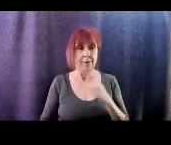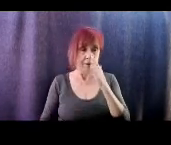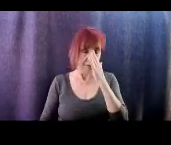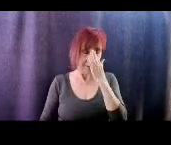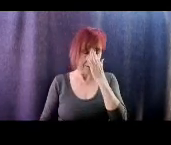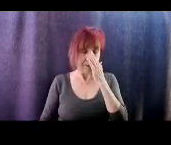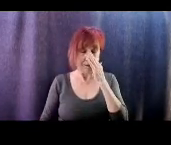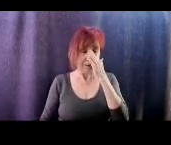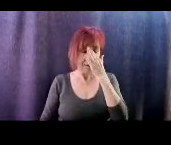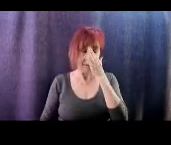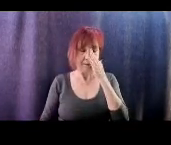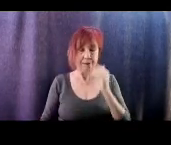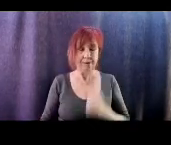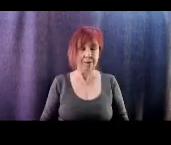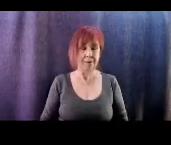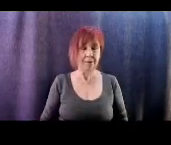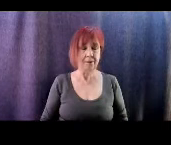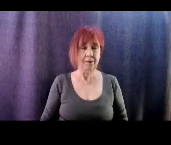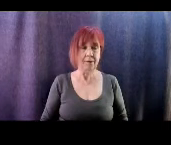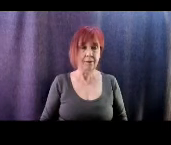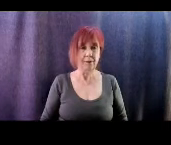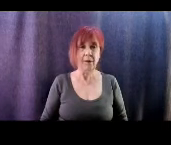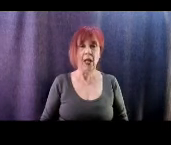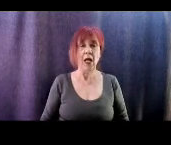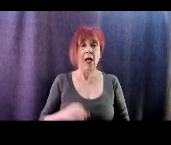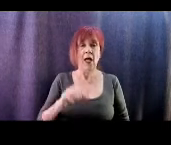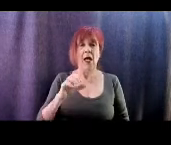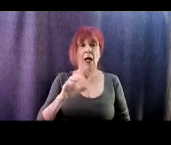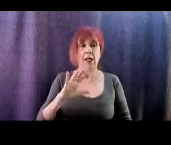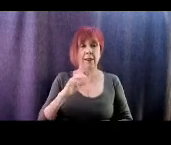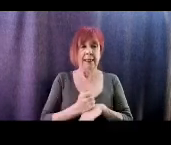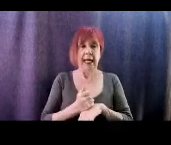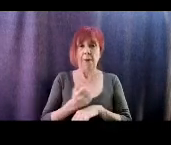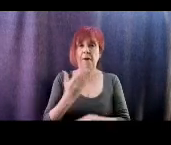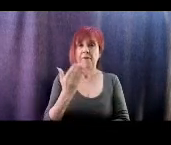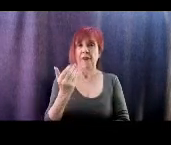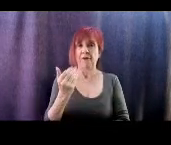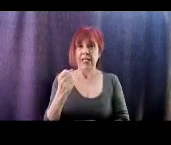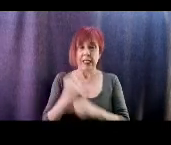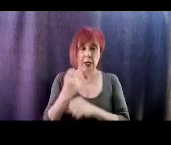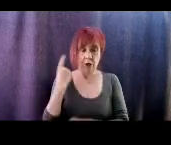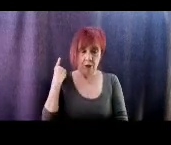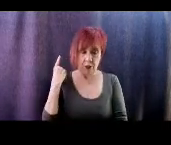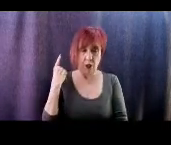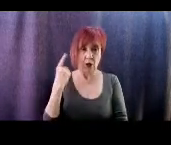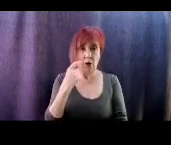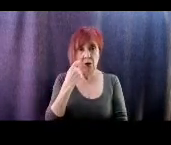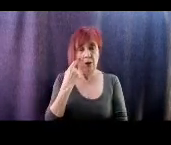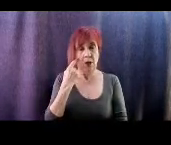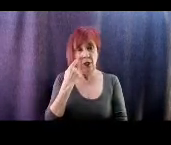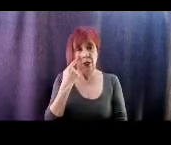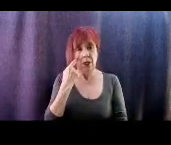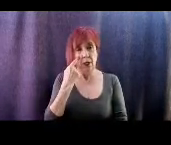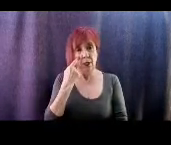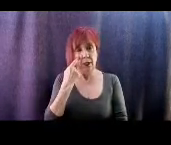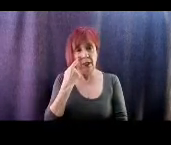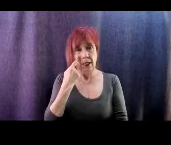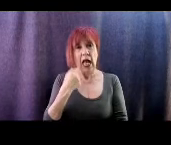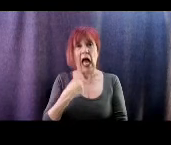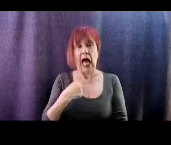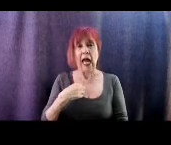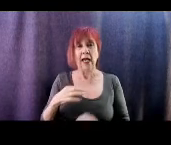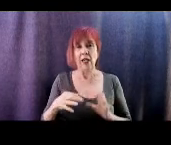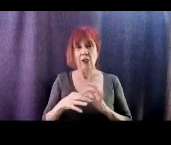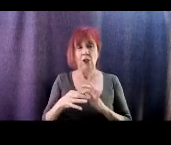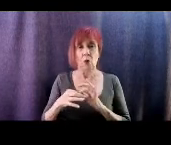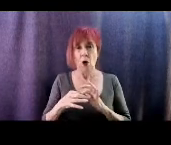STEP about 15 years ago. In my duties with the school system, I coordinated the Kanawha County